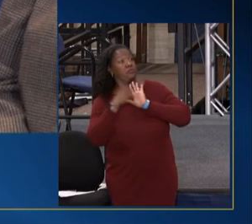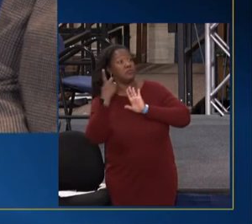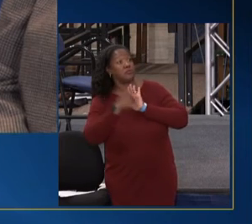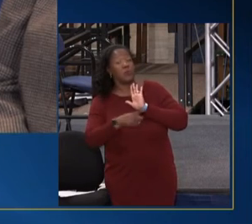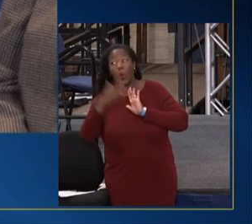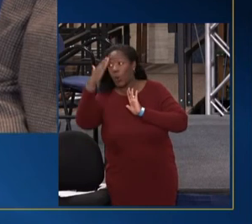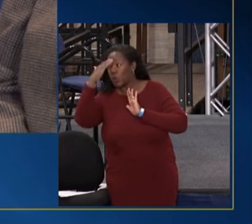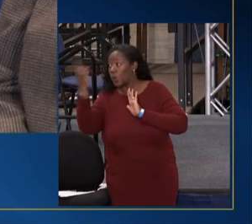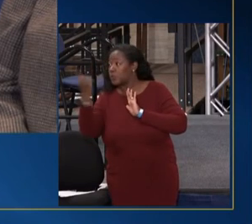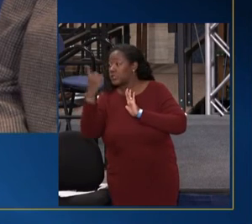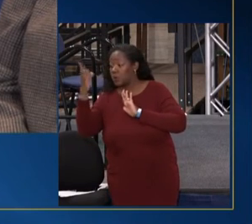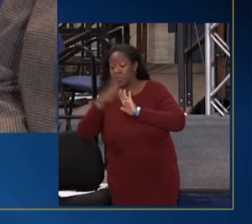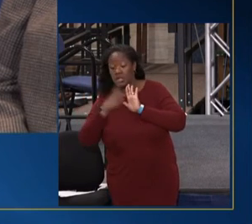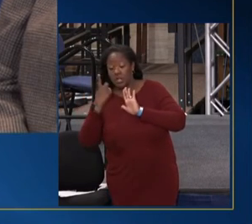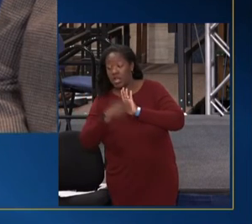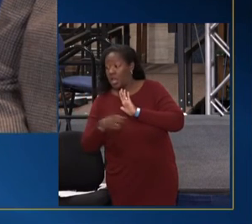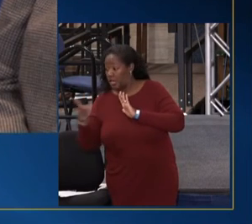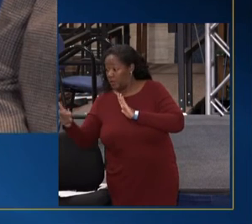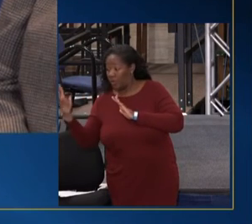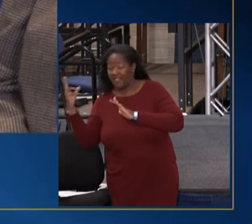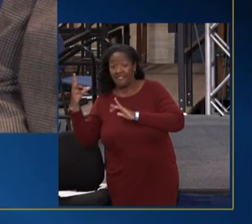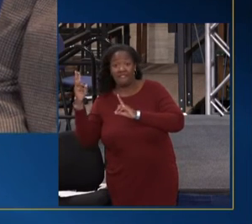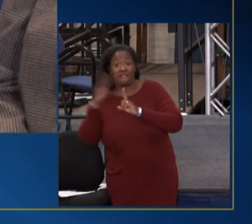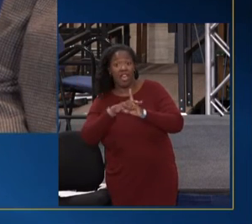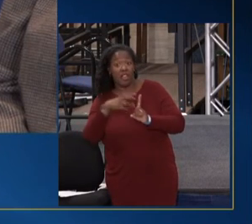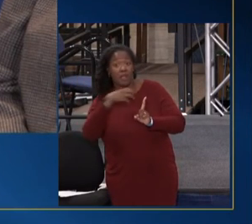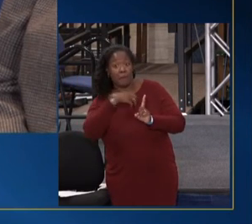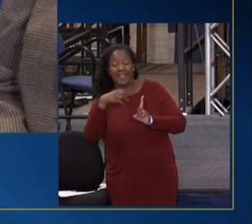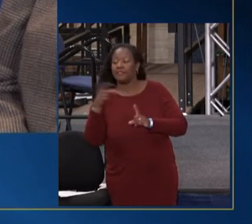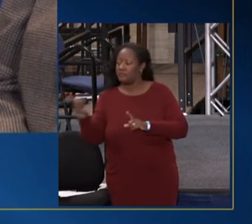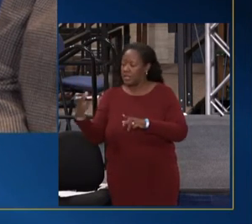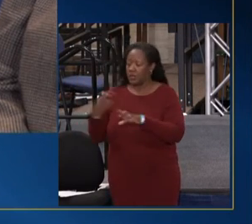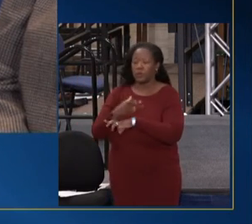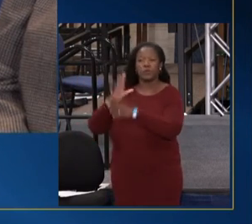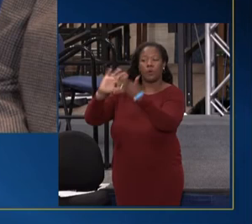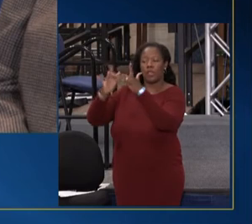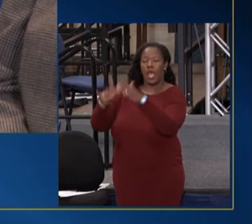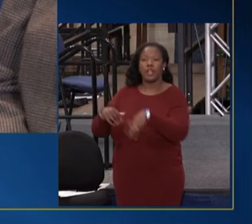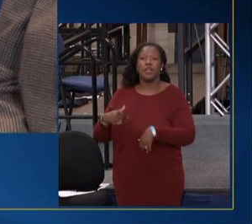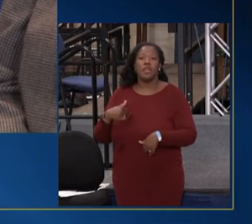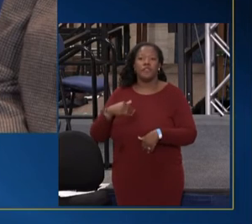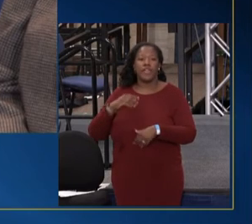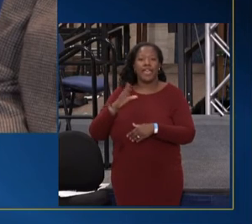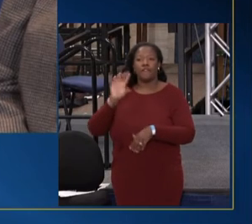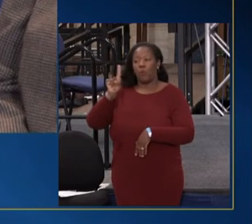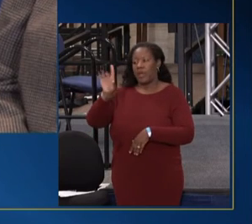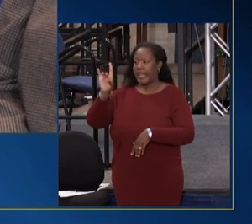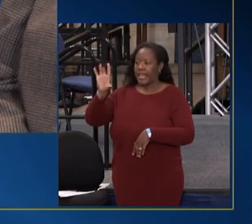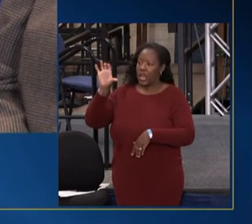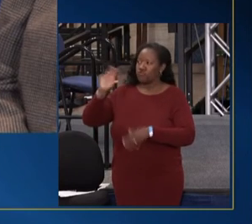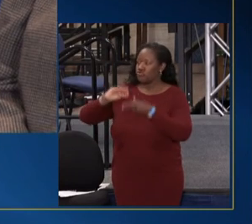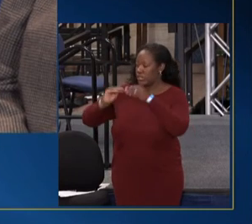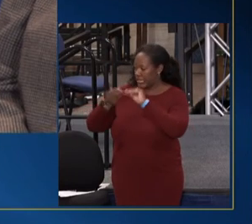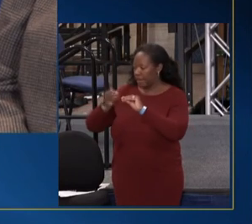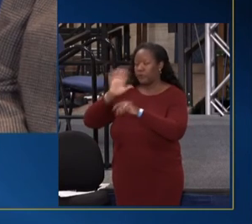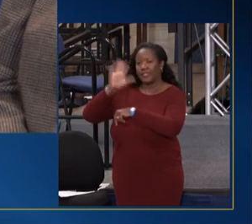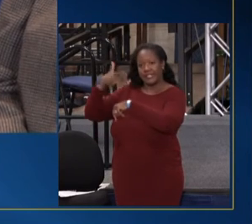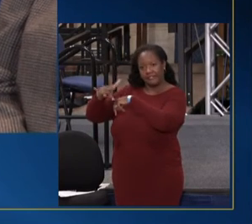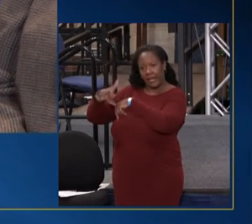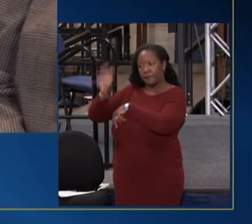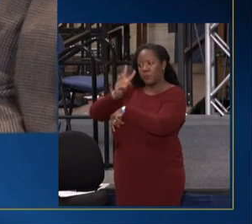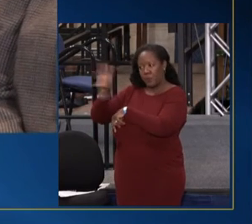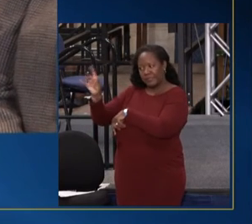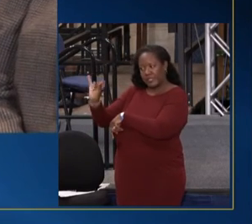others that need to file complaints can do so online, as well as their 800 number, which is also on the website as